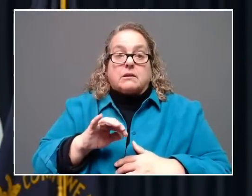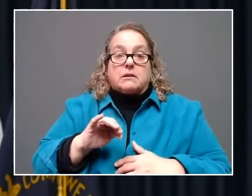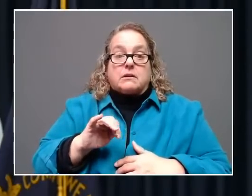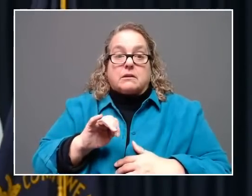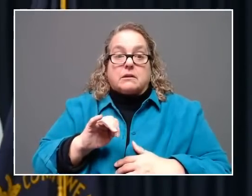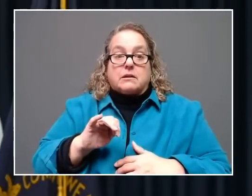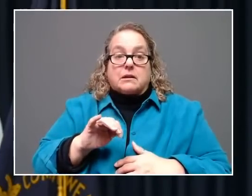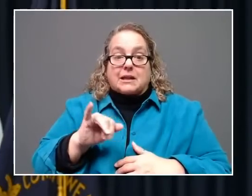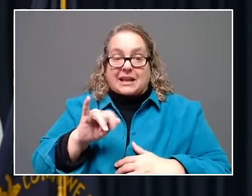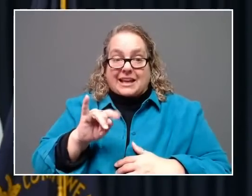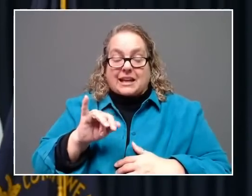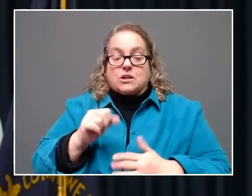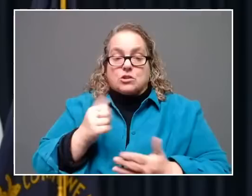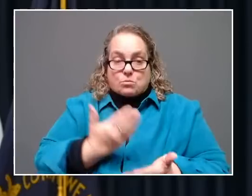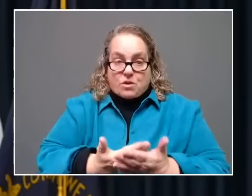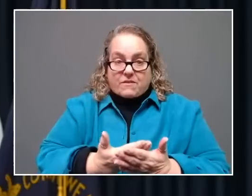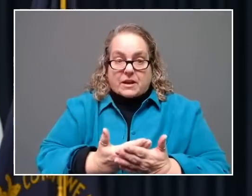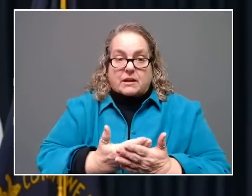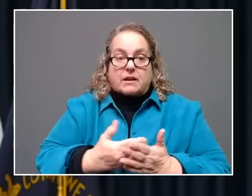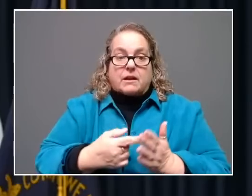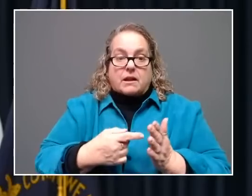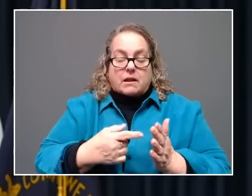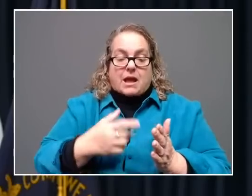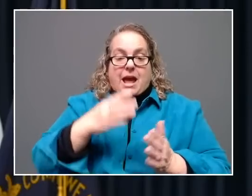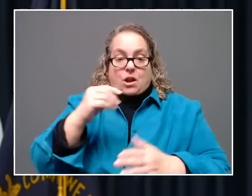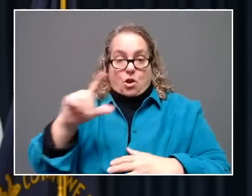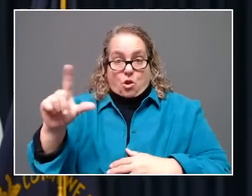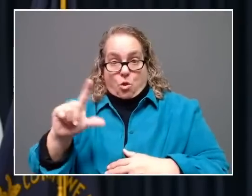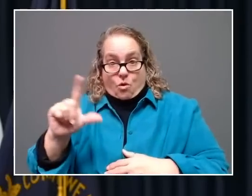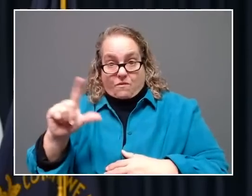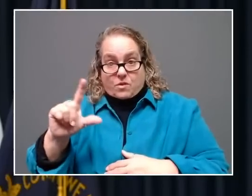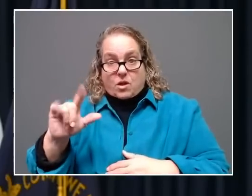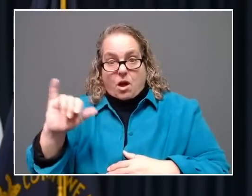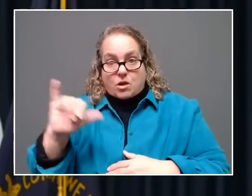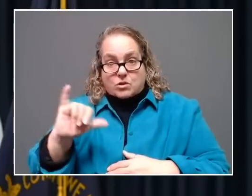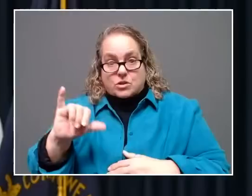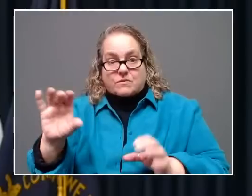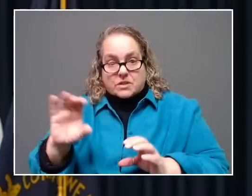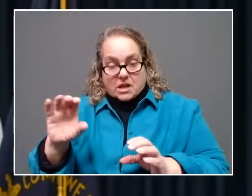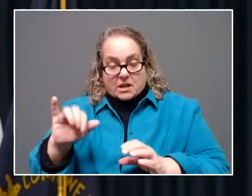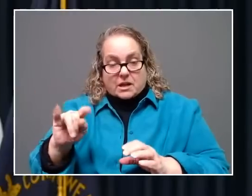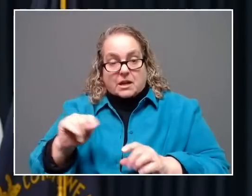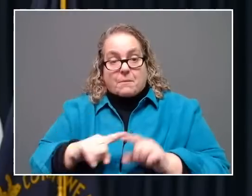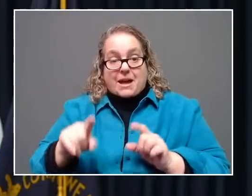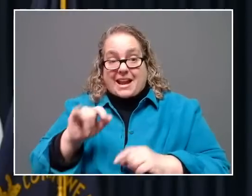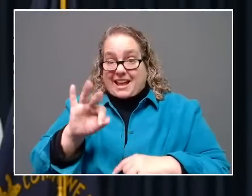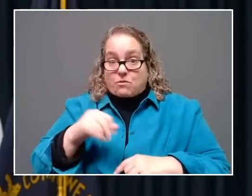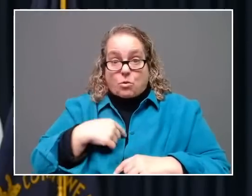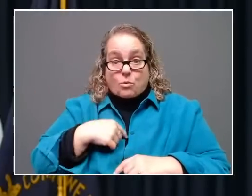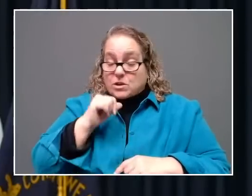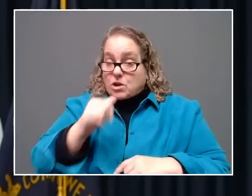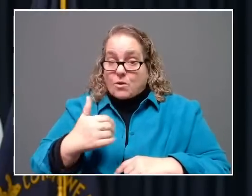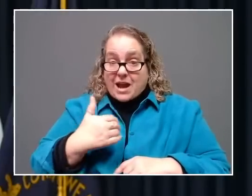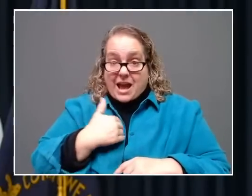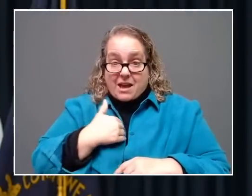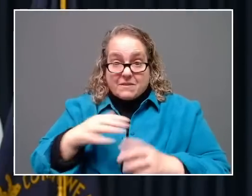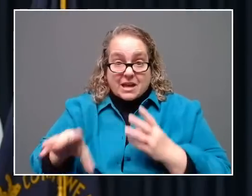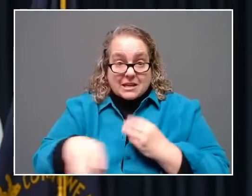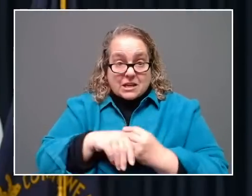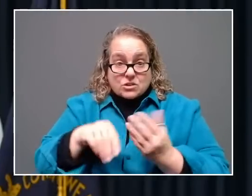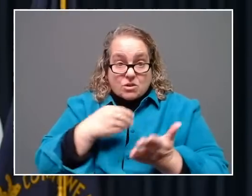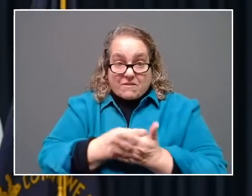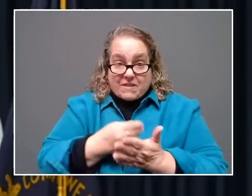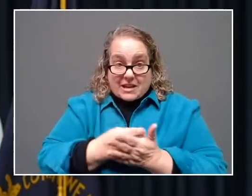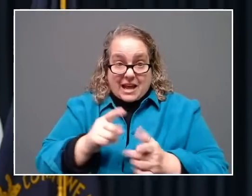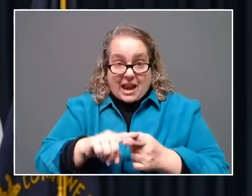It's a proven method. Louisville has also done it. If we don't have additional funding, like we